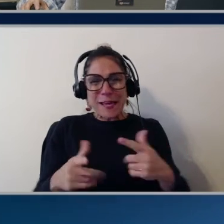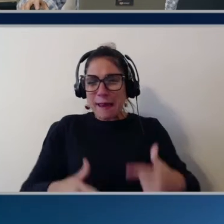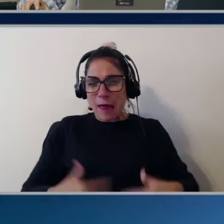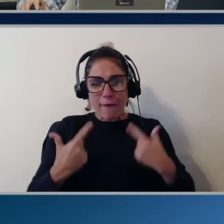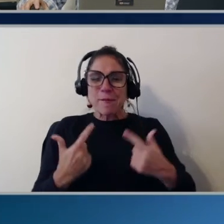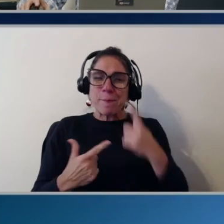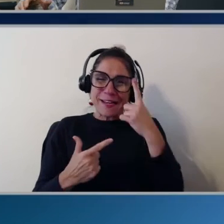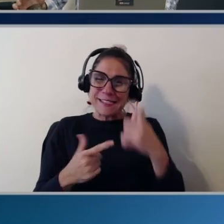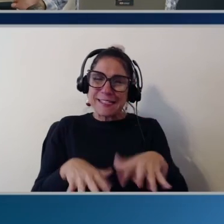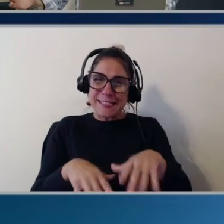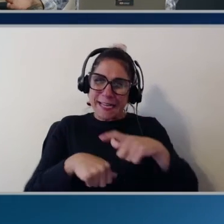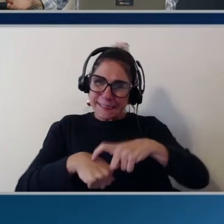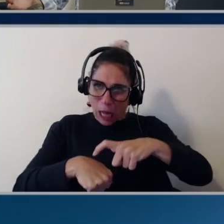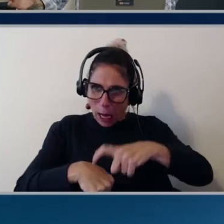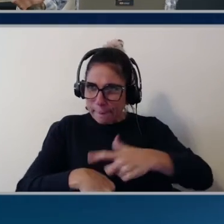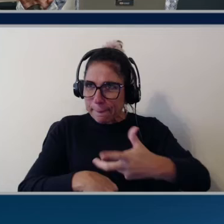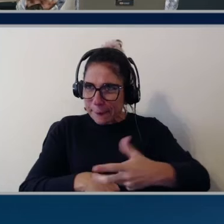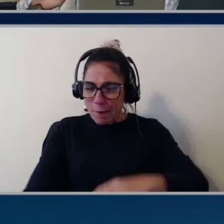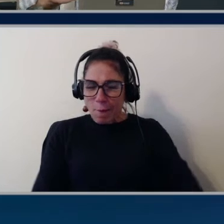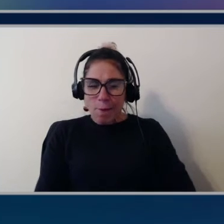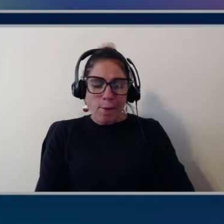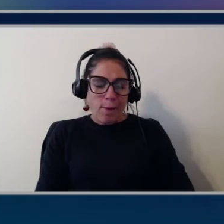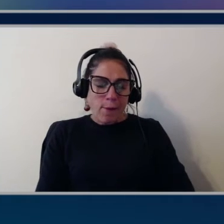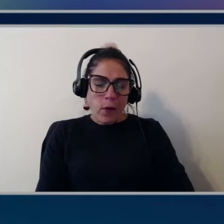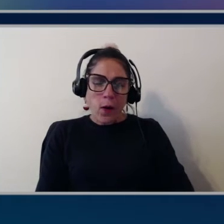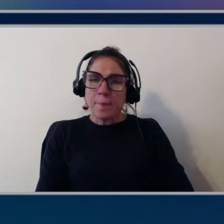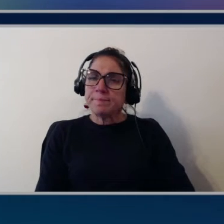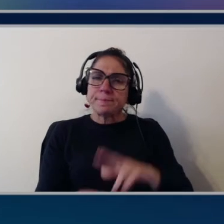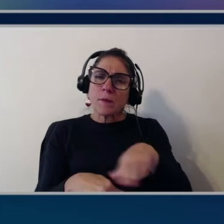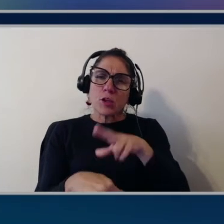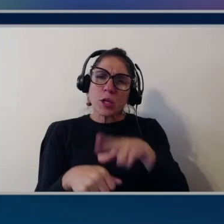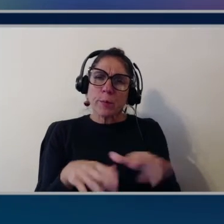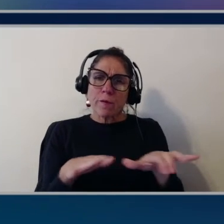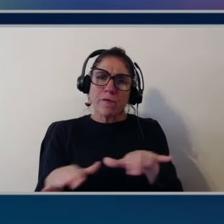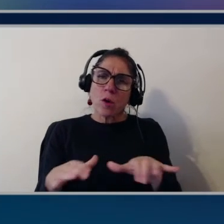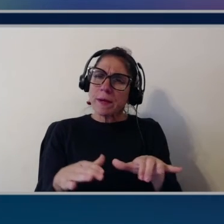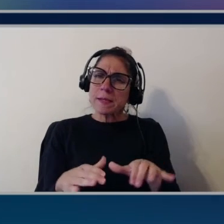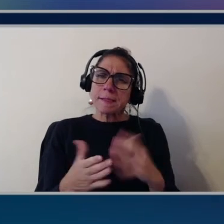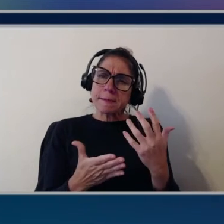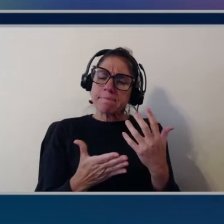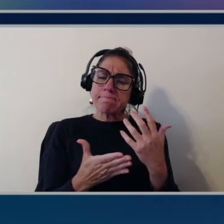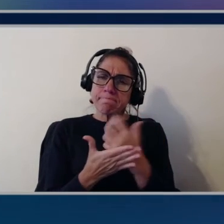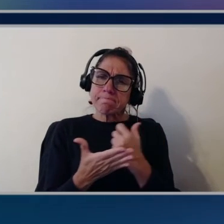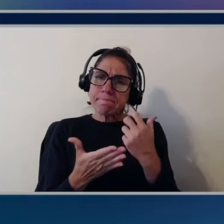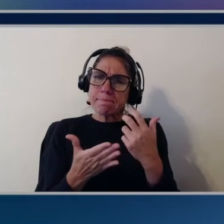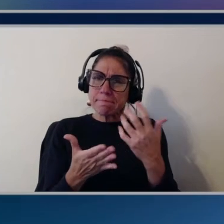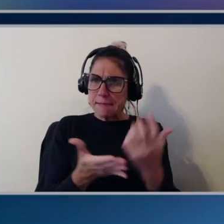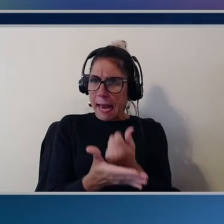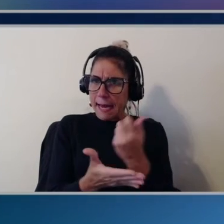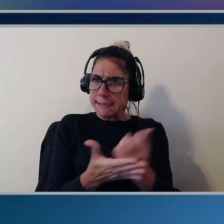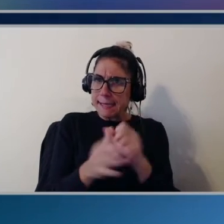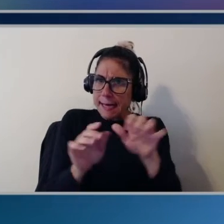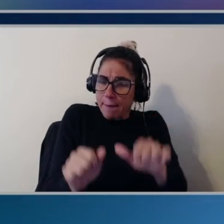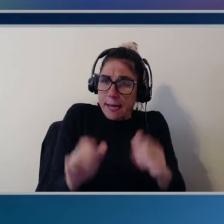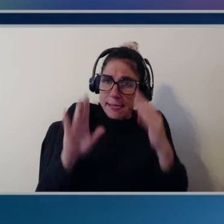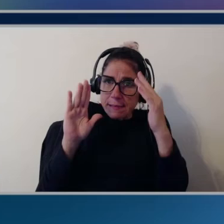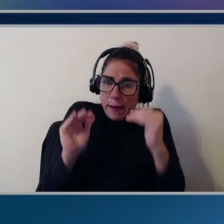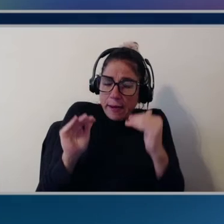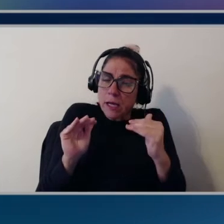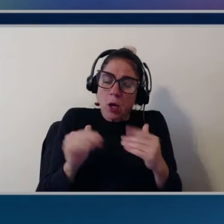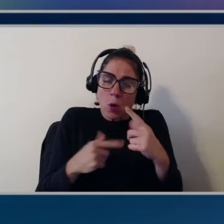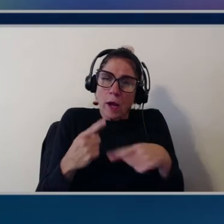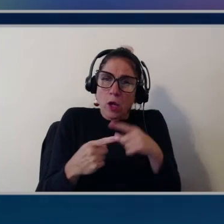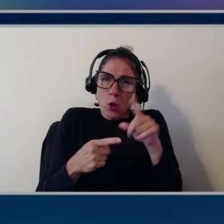yeah. So what are the typical performance gains that can be expected when you are